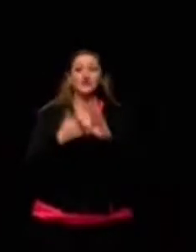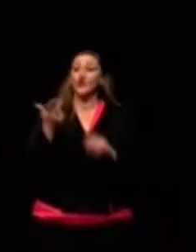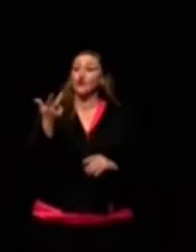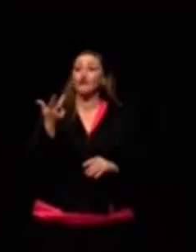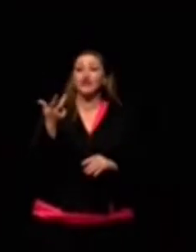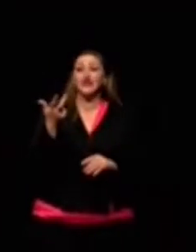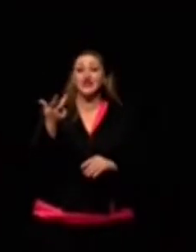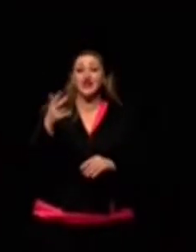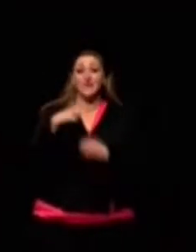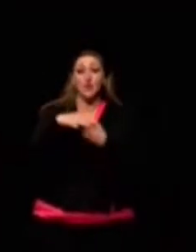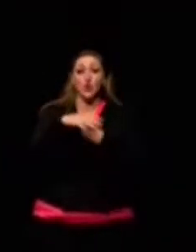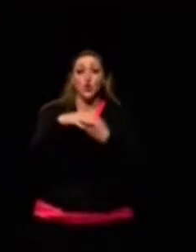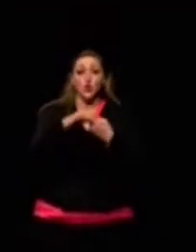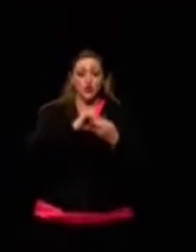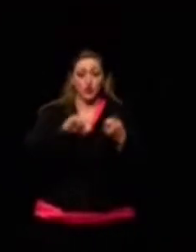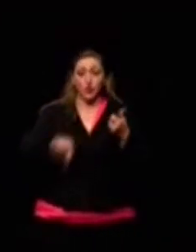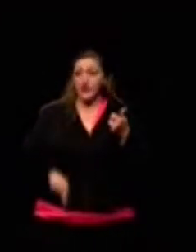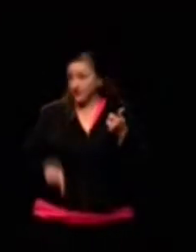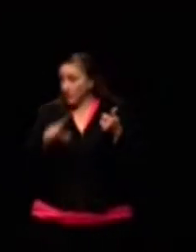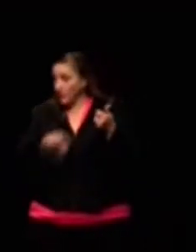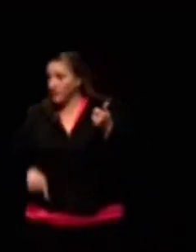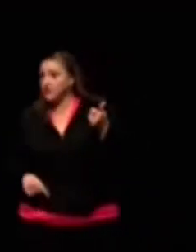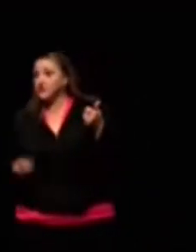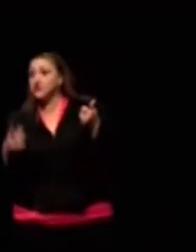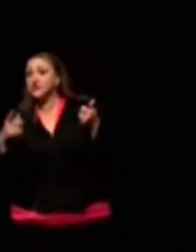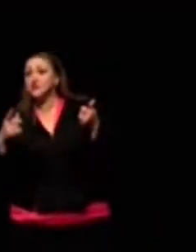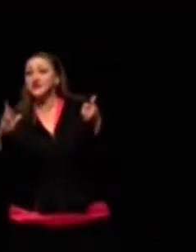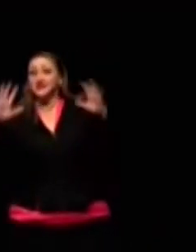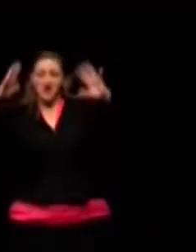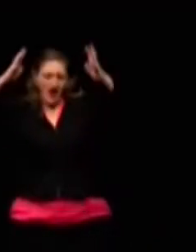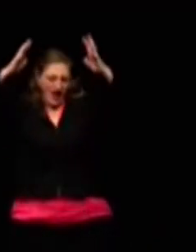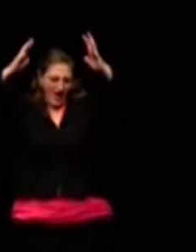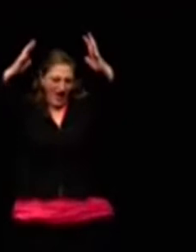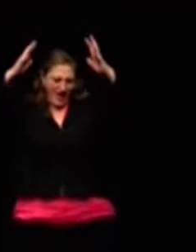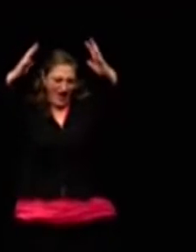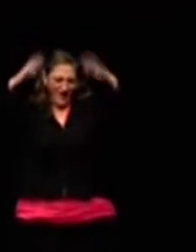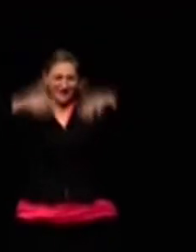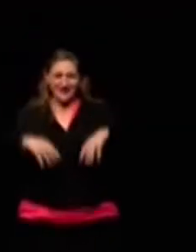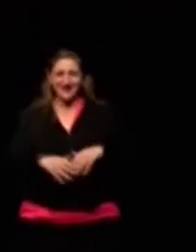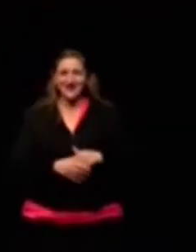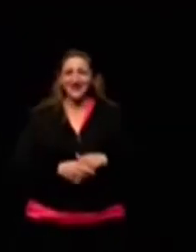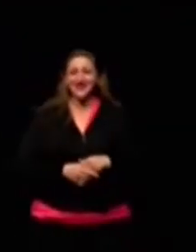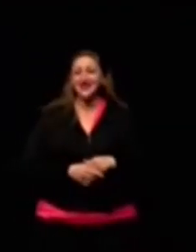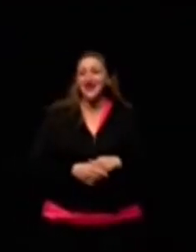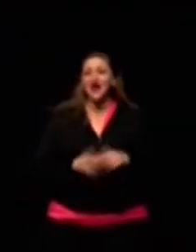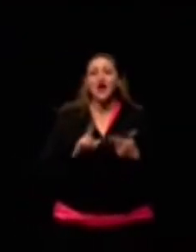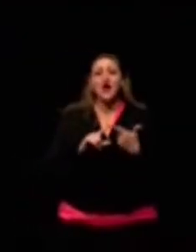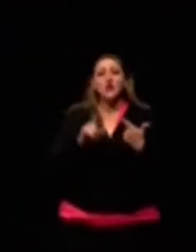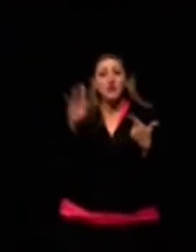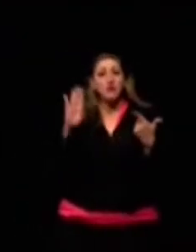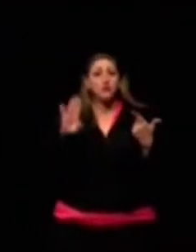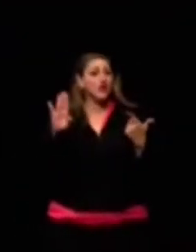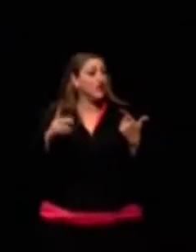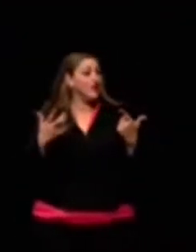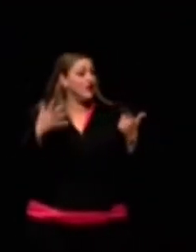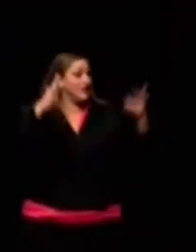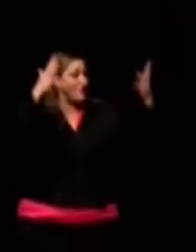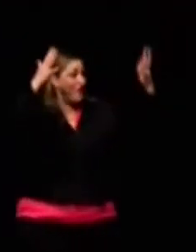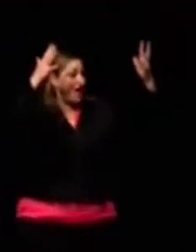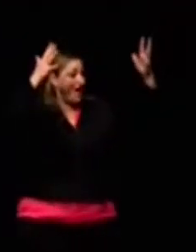represent Queens. Is Queens in the house? Queens is here. And what about Brooklyn?